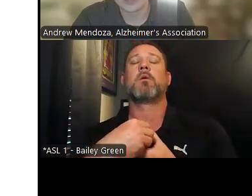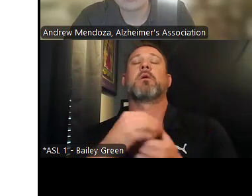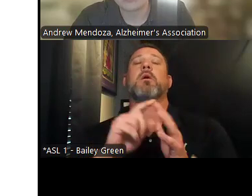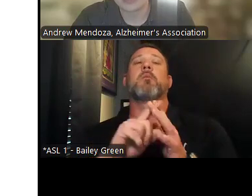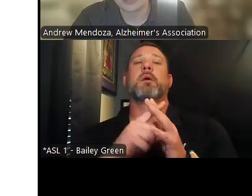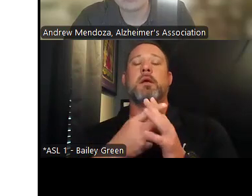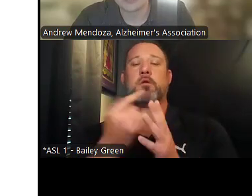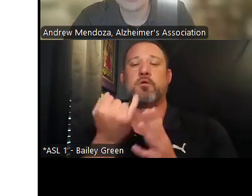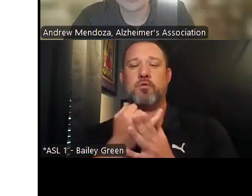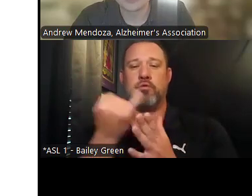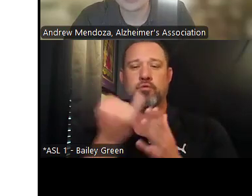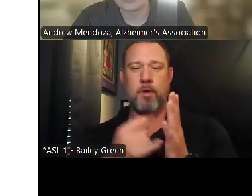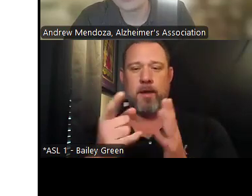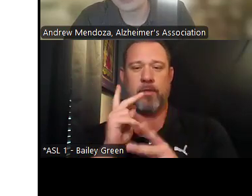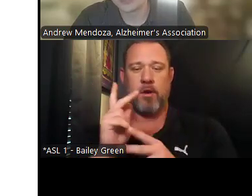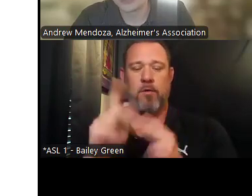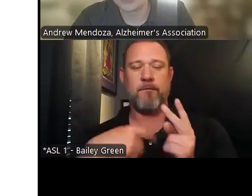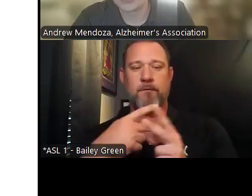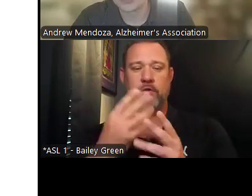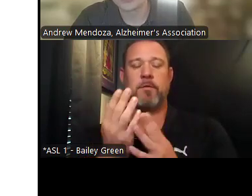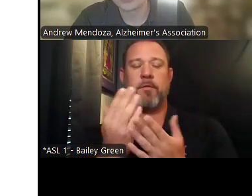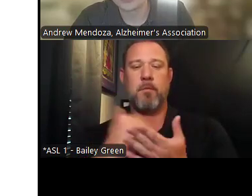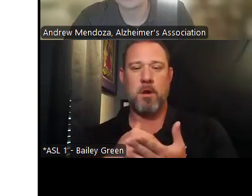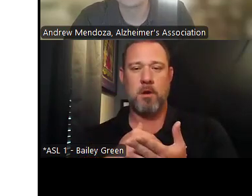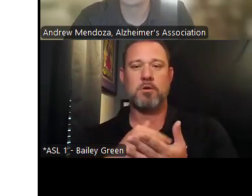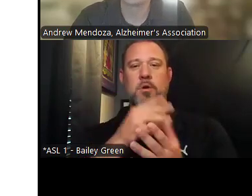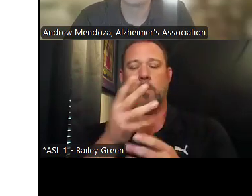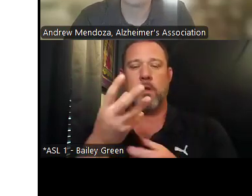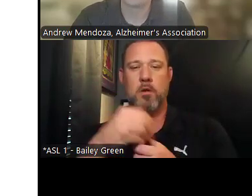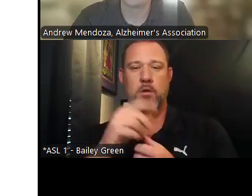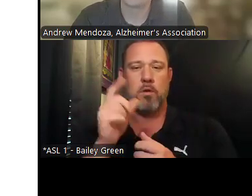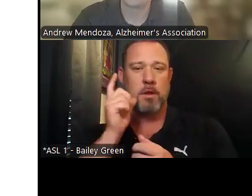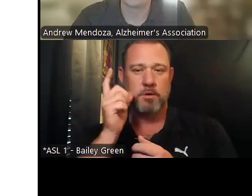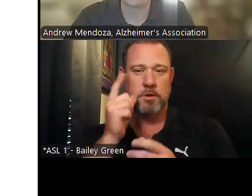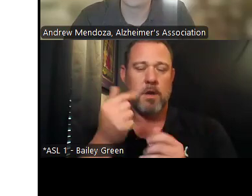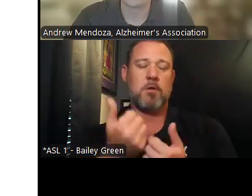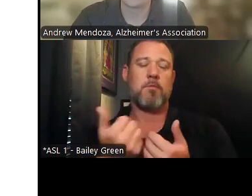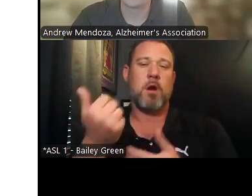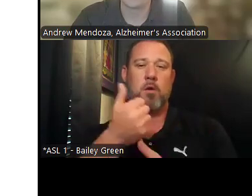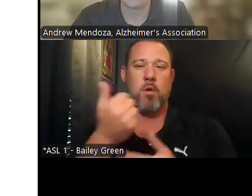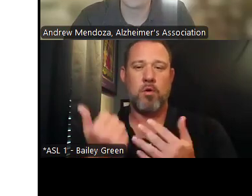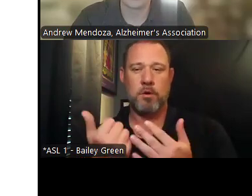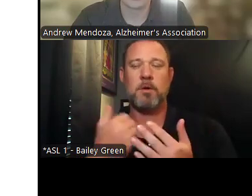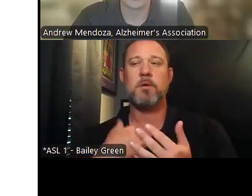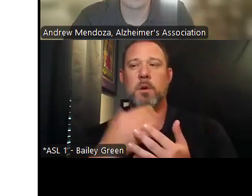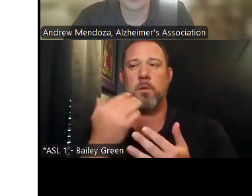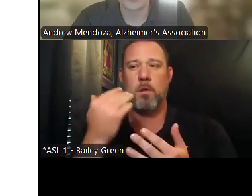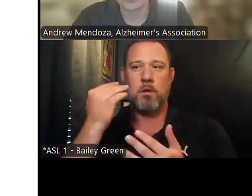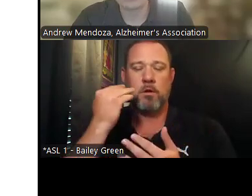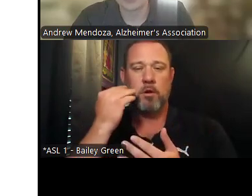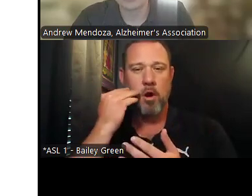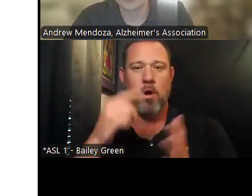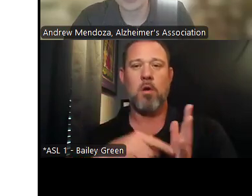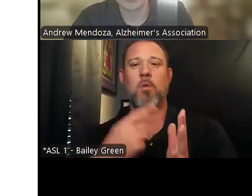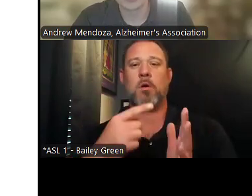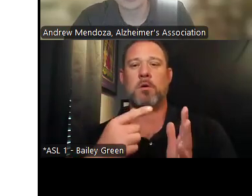to draft their version of the budget, which will include legislative priorities. So we will know once